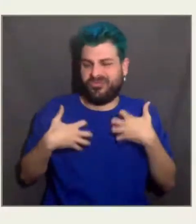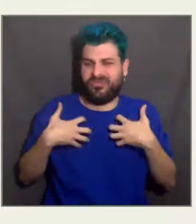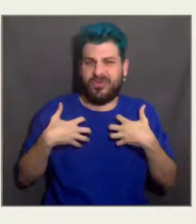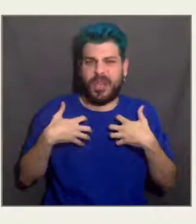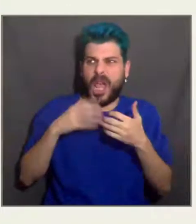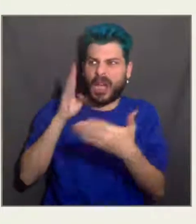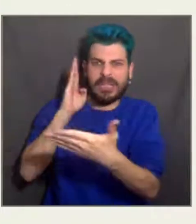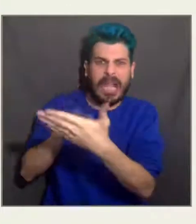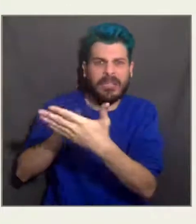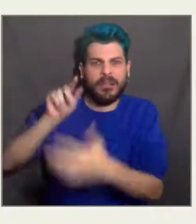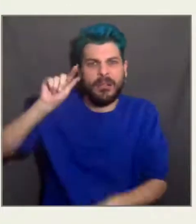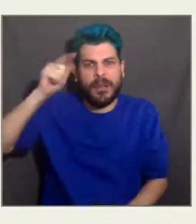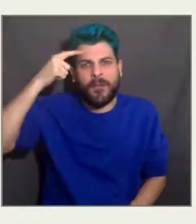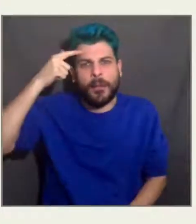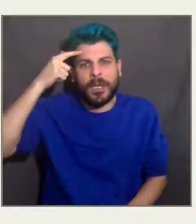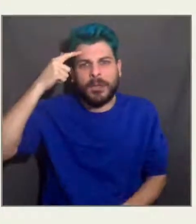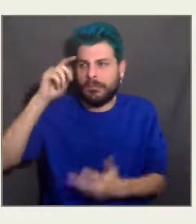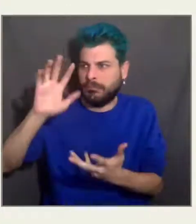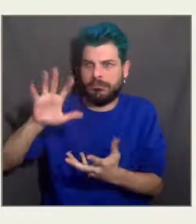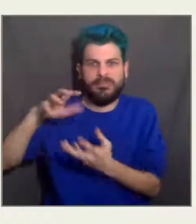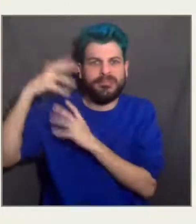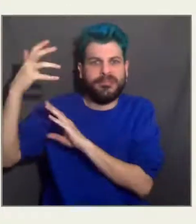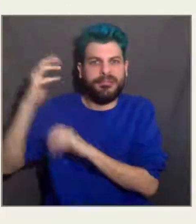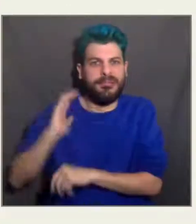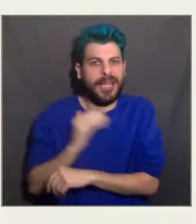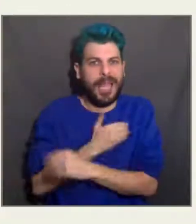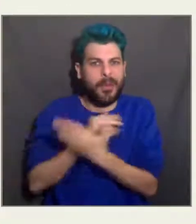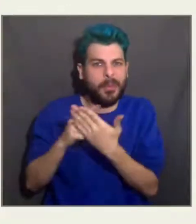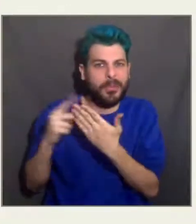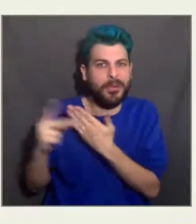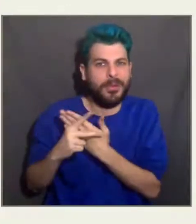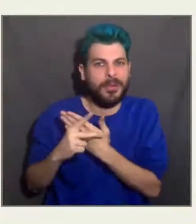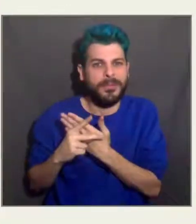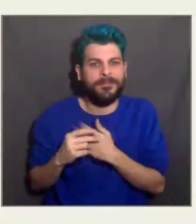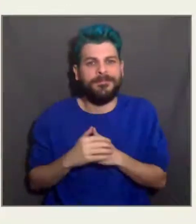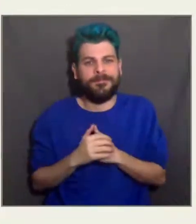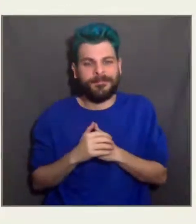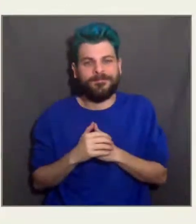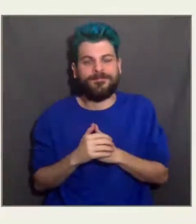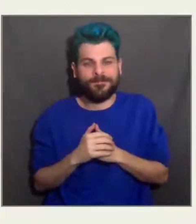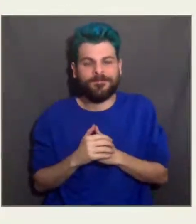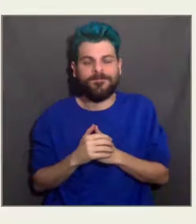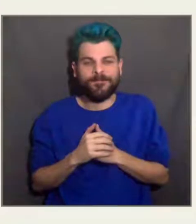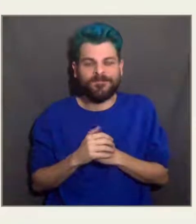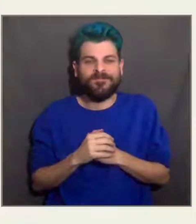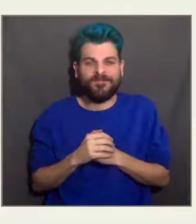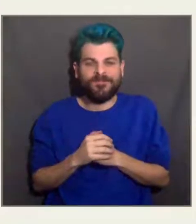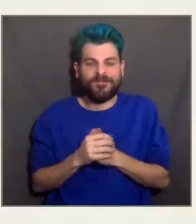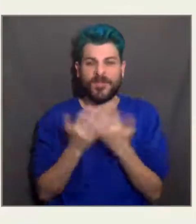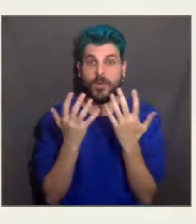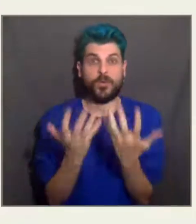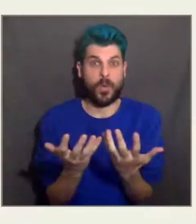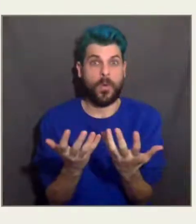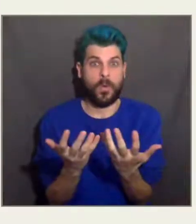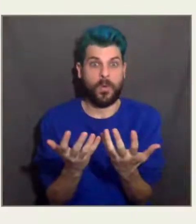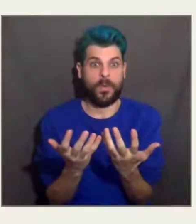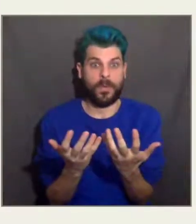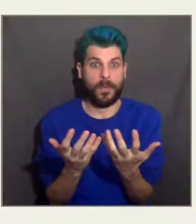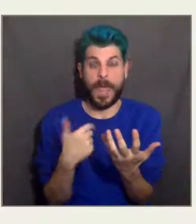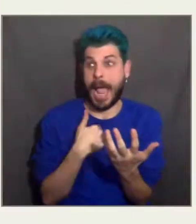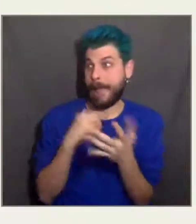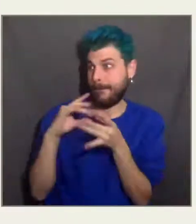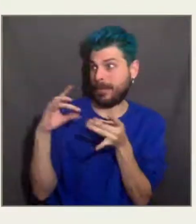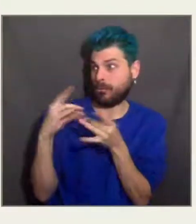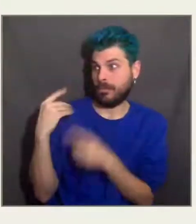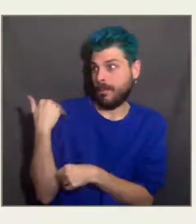doing. And so what we do know is that what I talked about in my talk earlier,